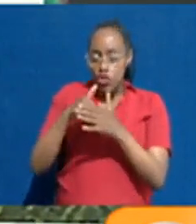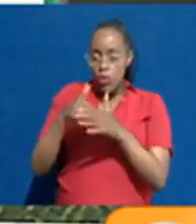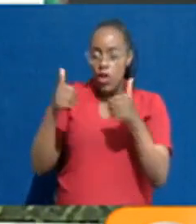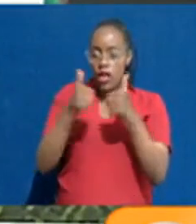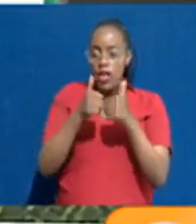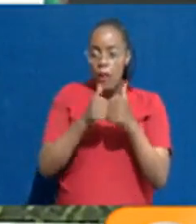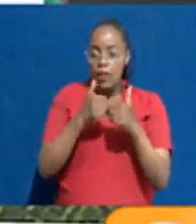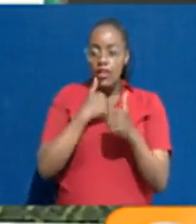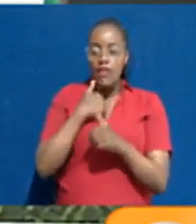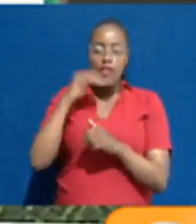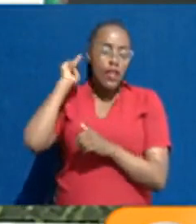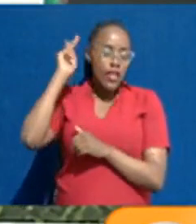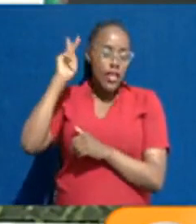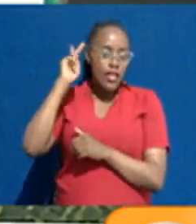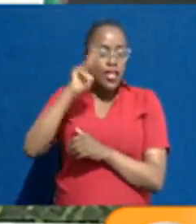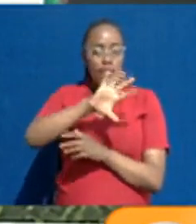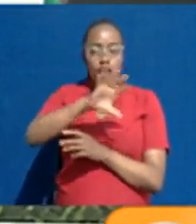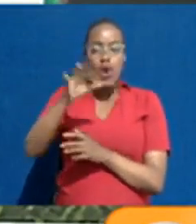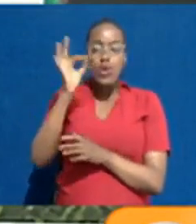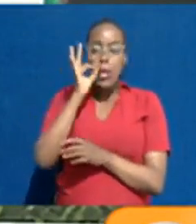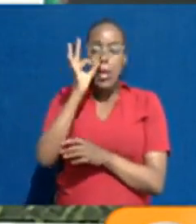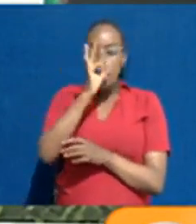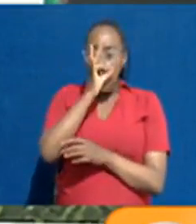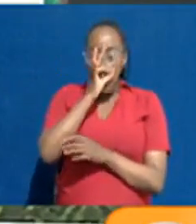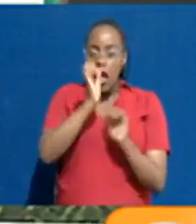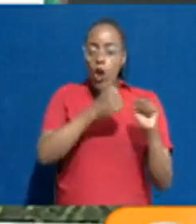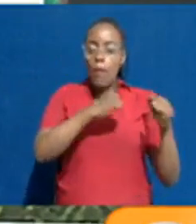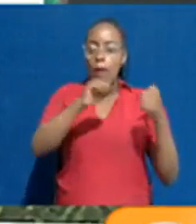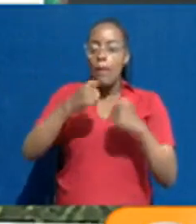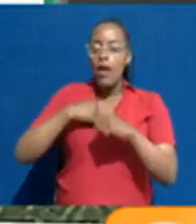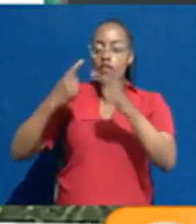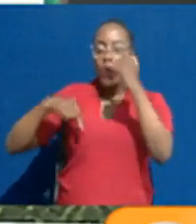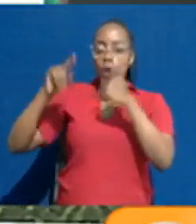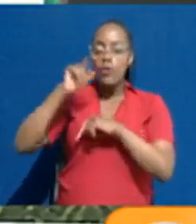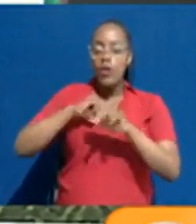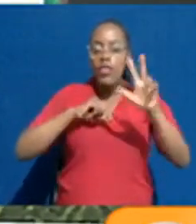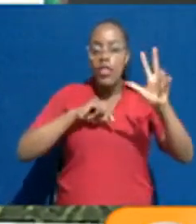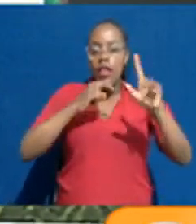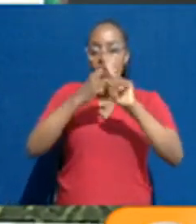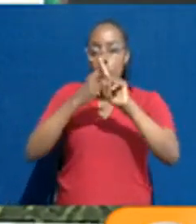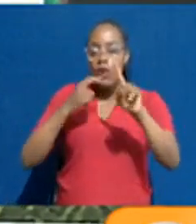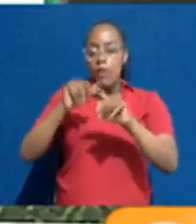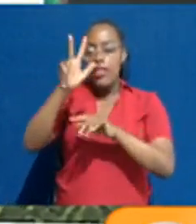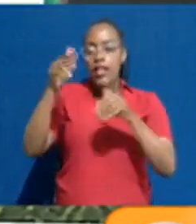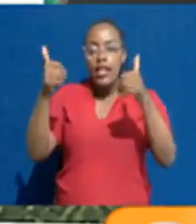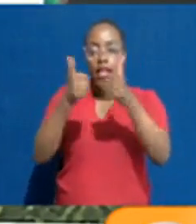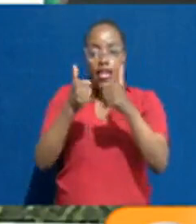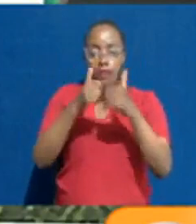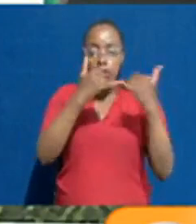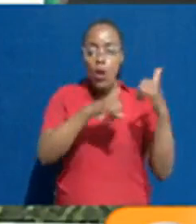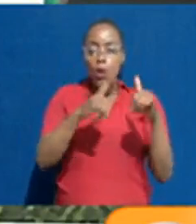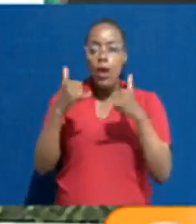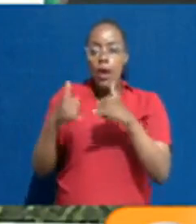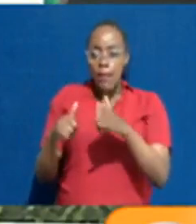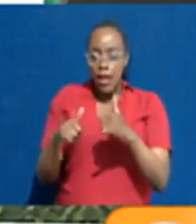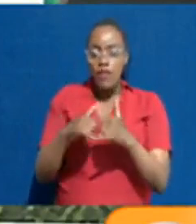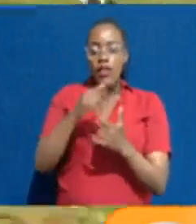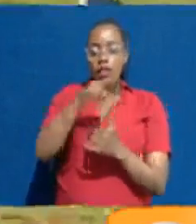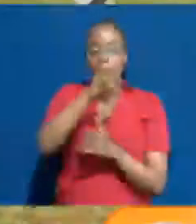after beating Kisii County 4-2 in Nyeri. Homa Bay has won 3 out of 3 matches played in Pool